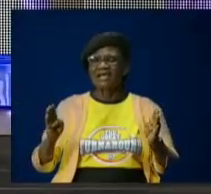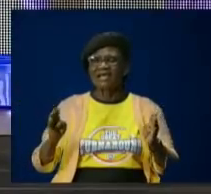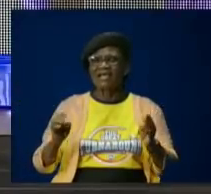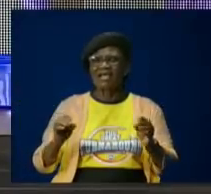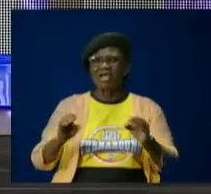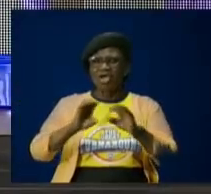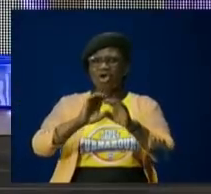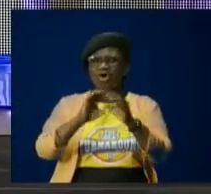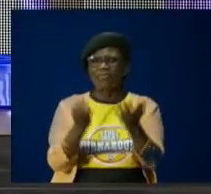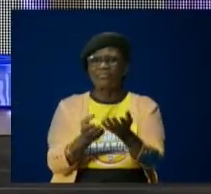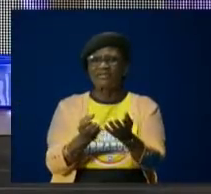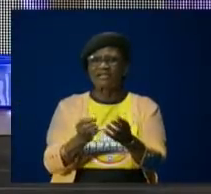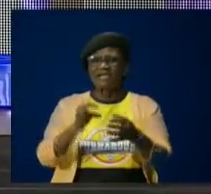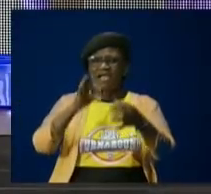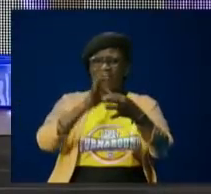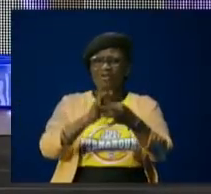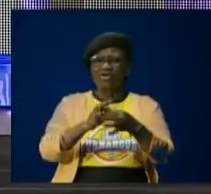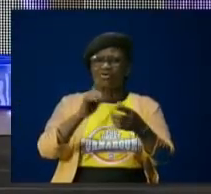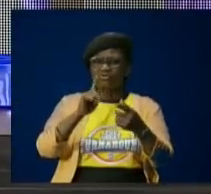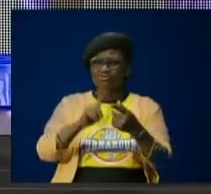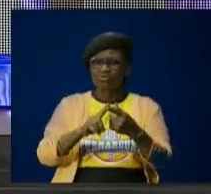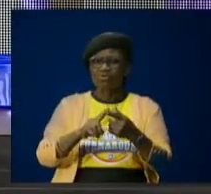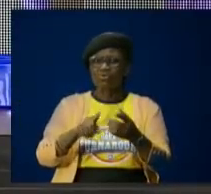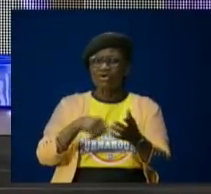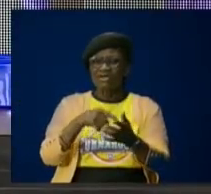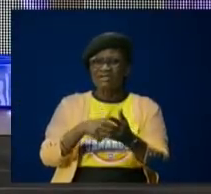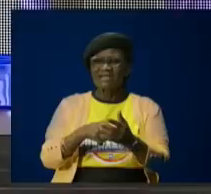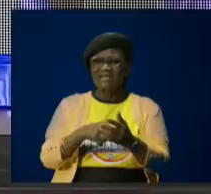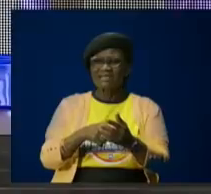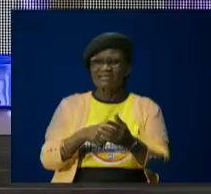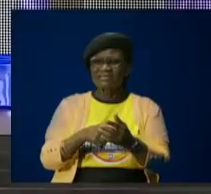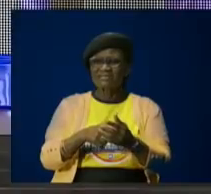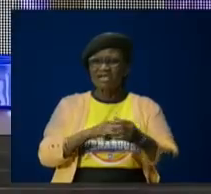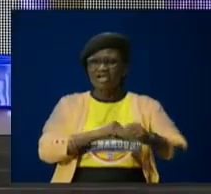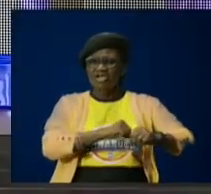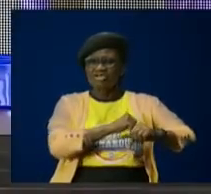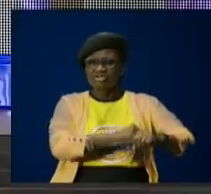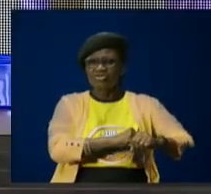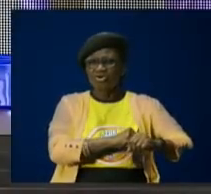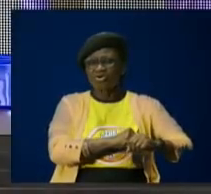this security apparatus.